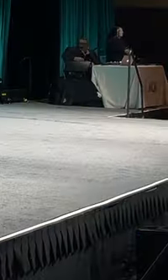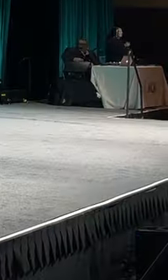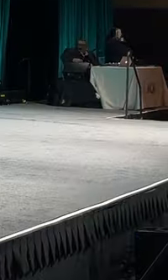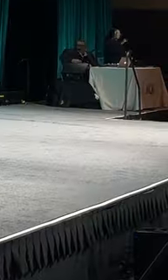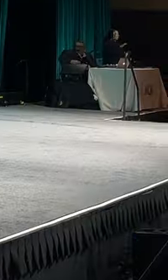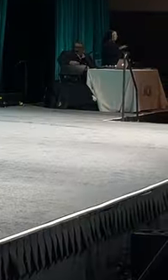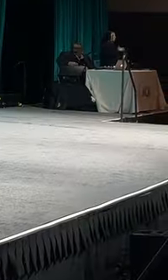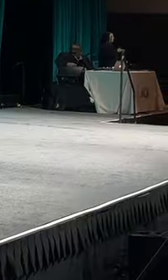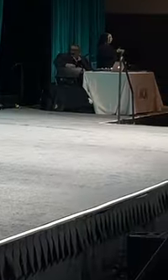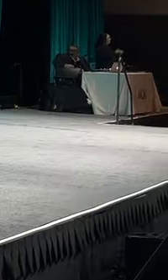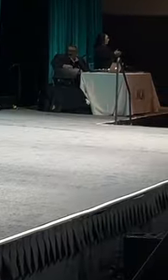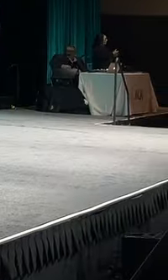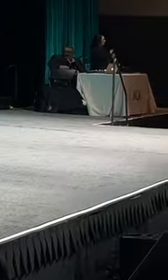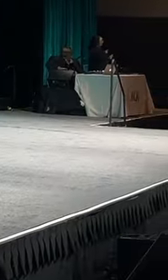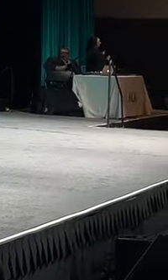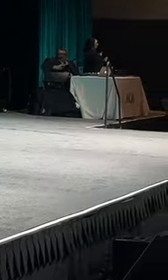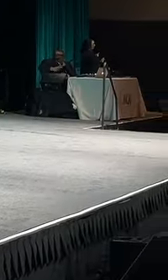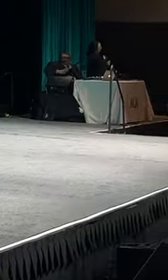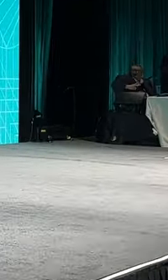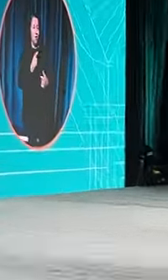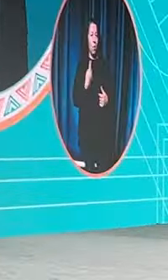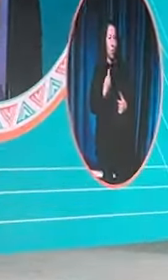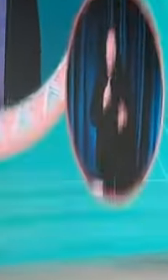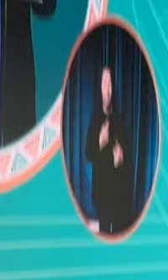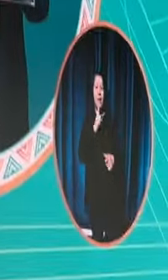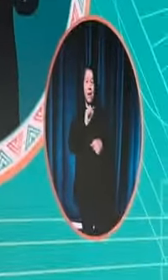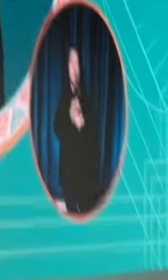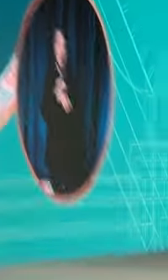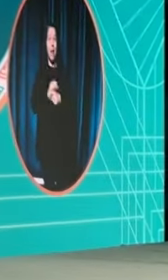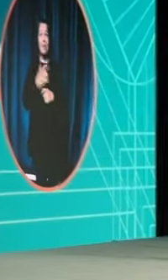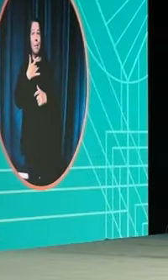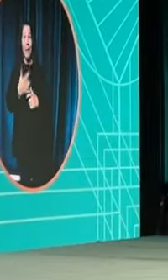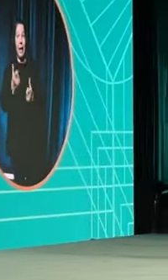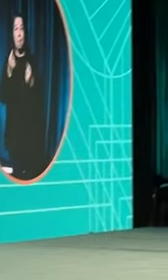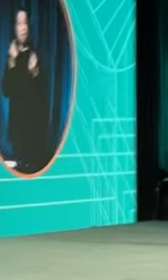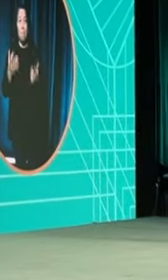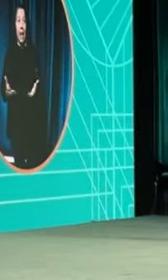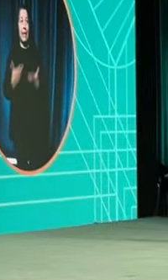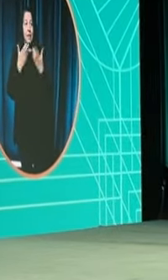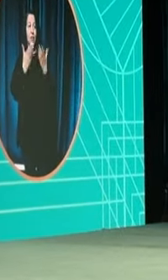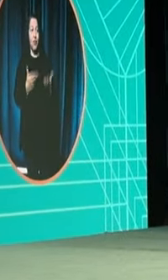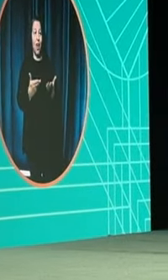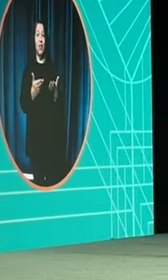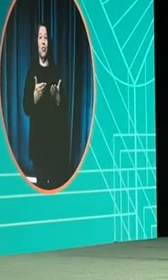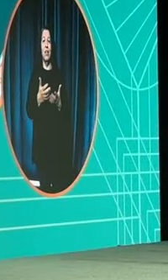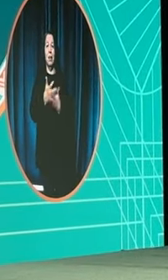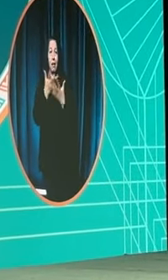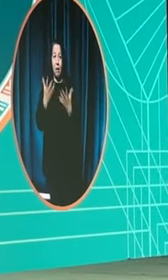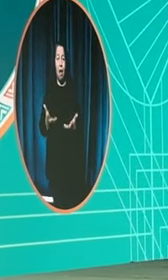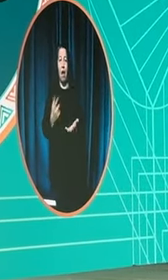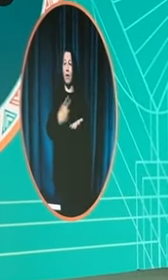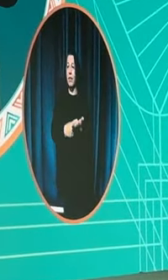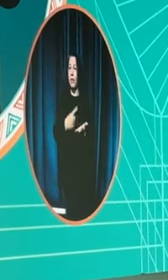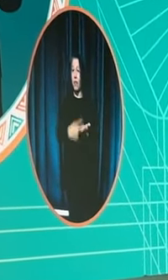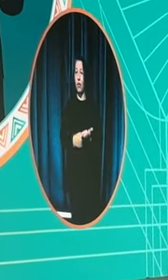unilaterally. In fact, it's usually with lots of suggestions and lots of discussion,